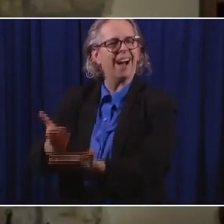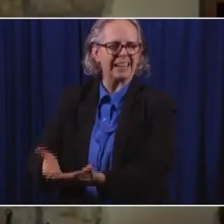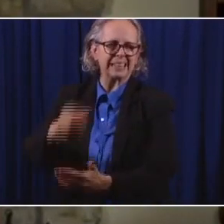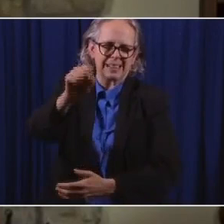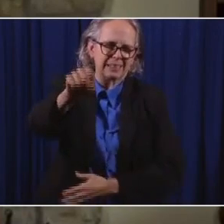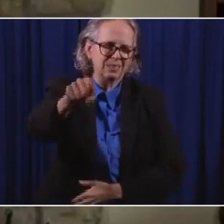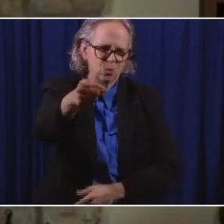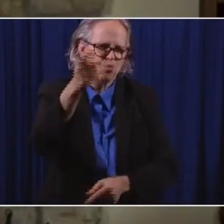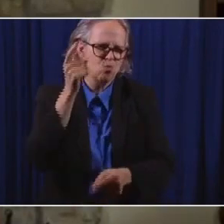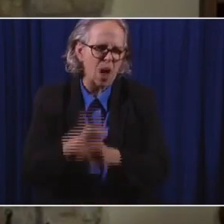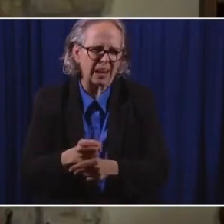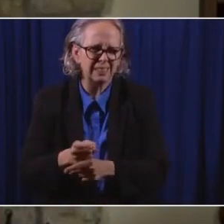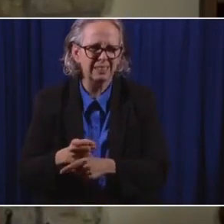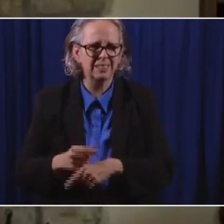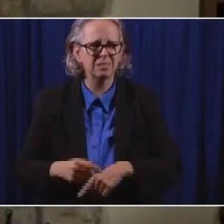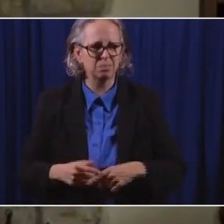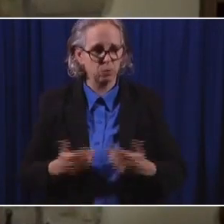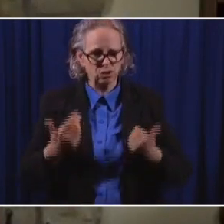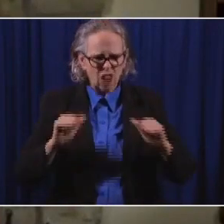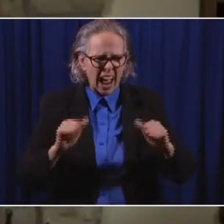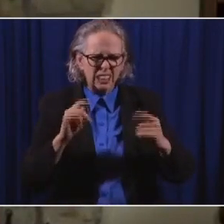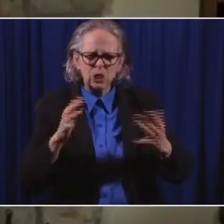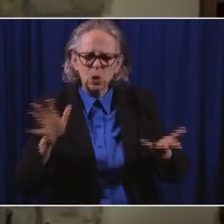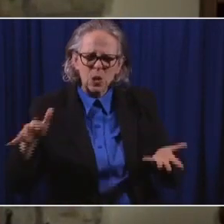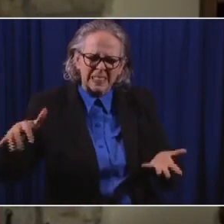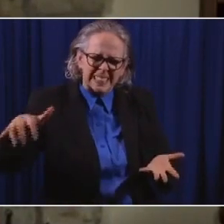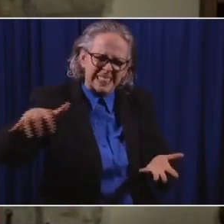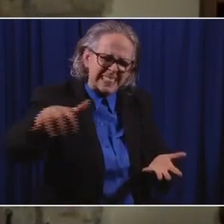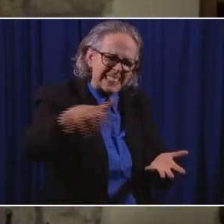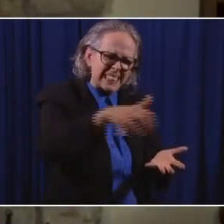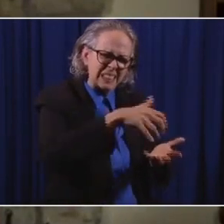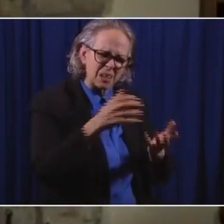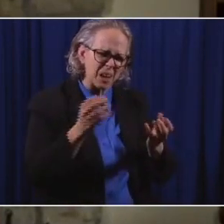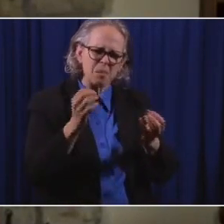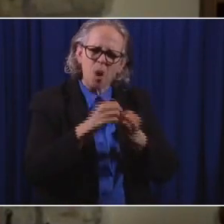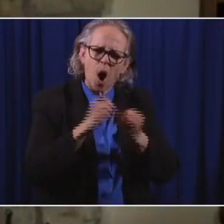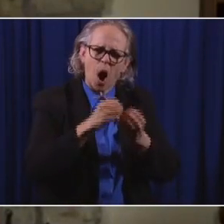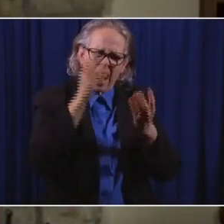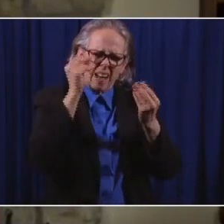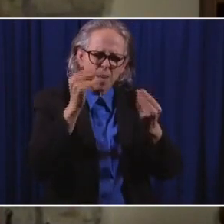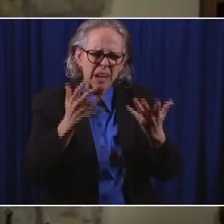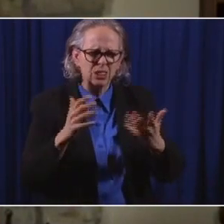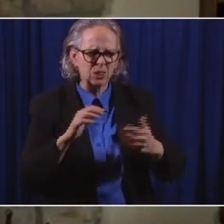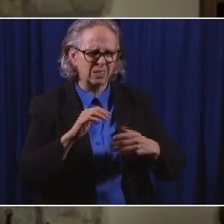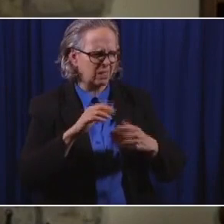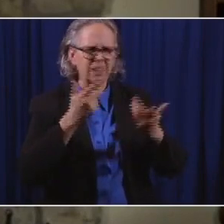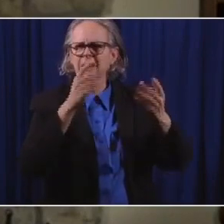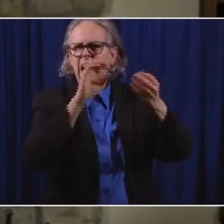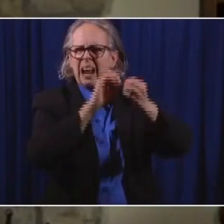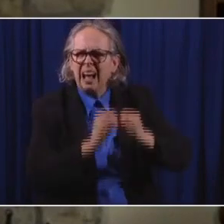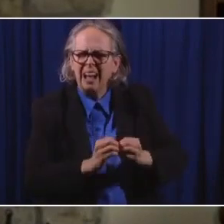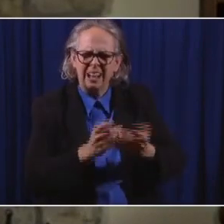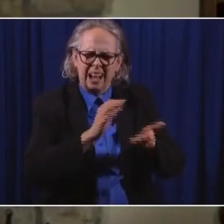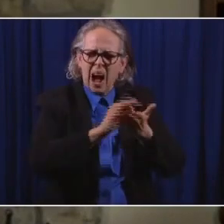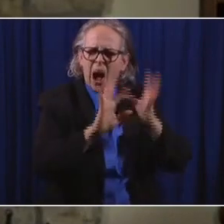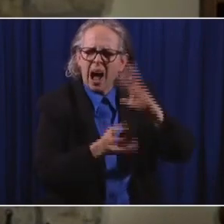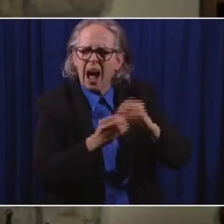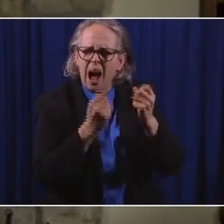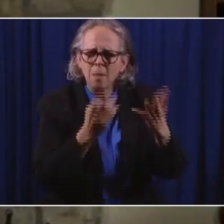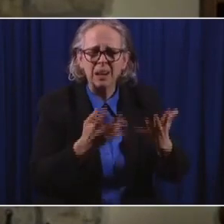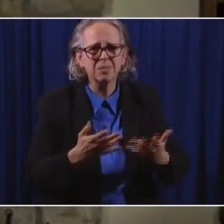we're going to try to bring about some consistency. But even then, let's